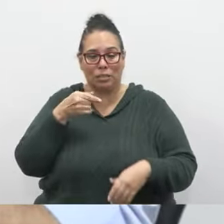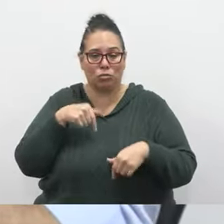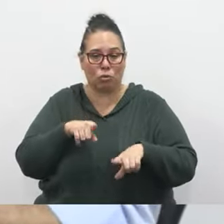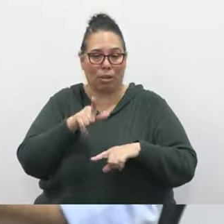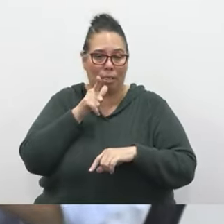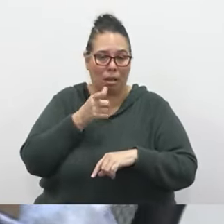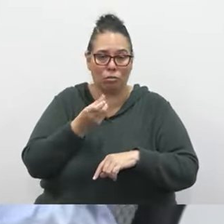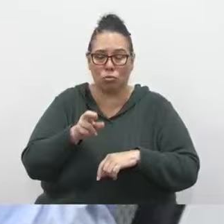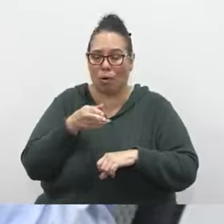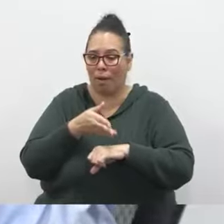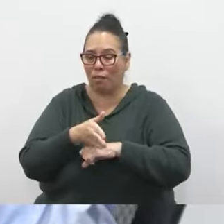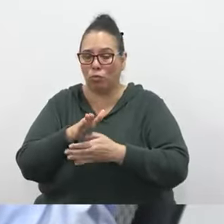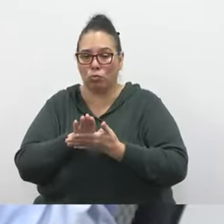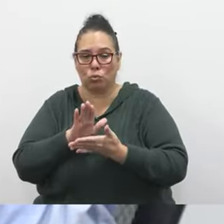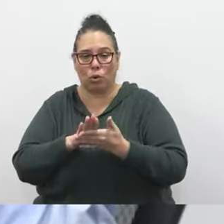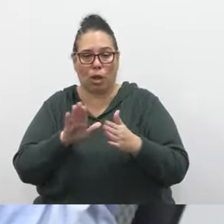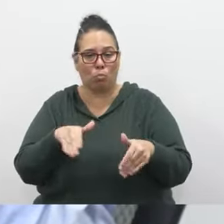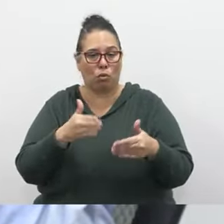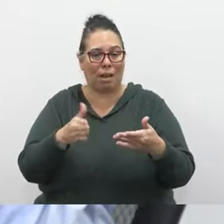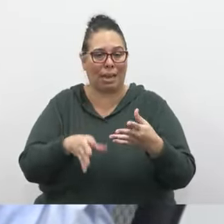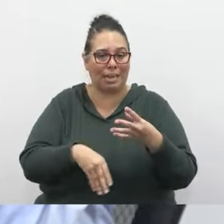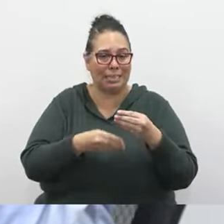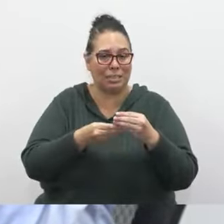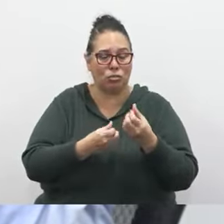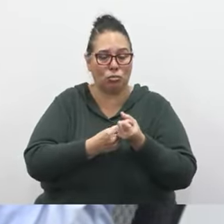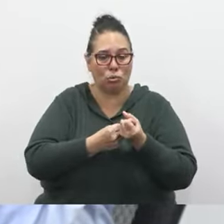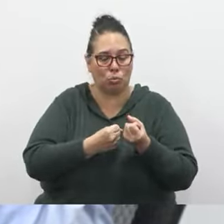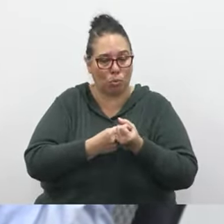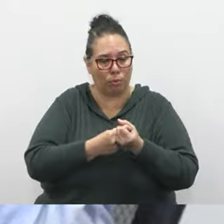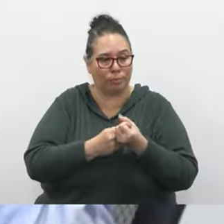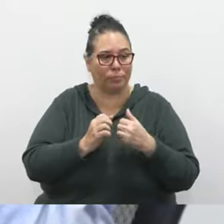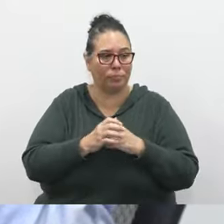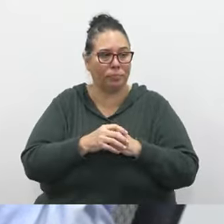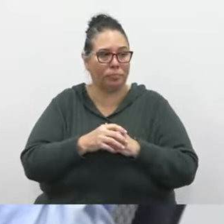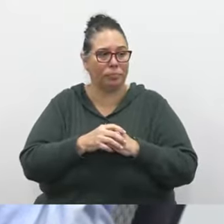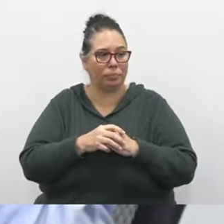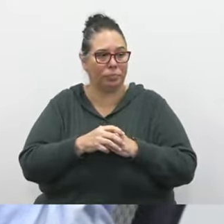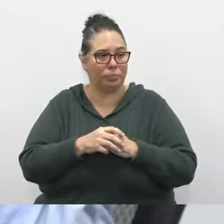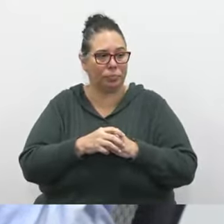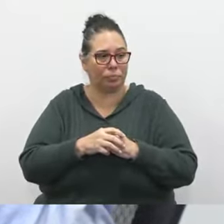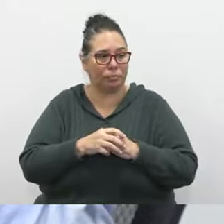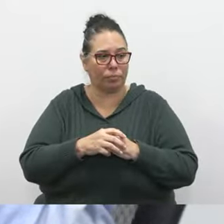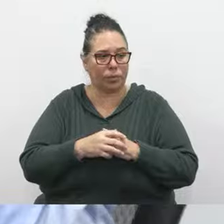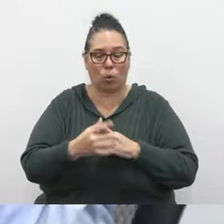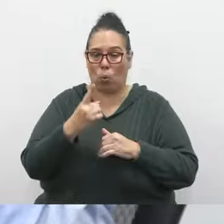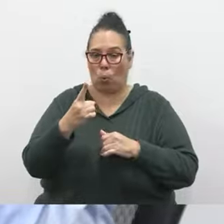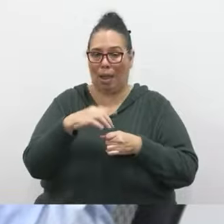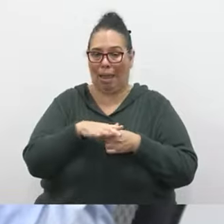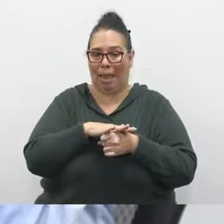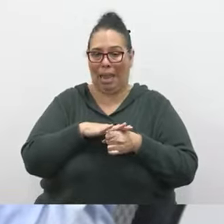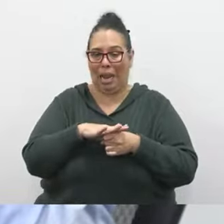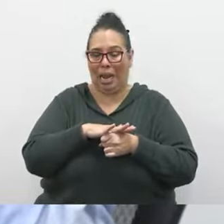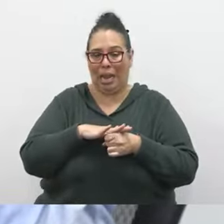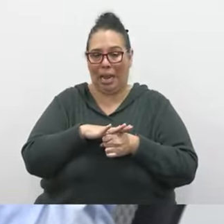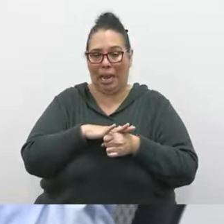school to provide additional support for students. But one of the areas where there's